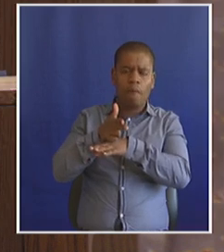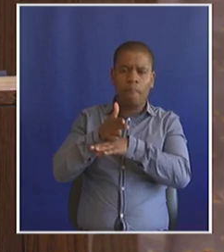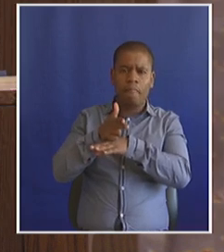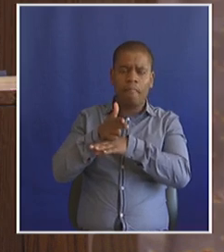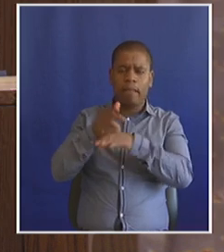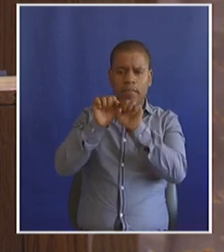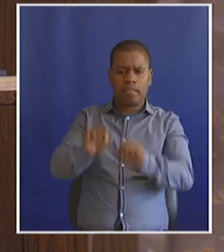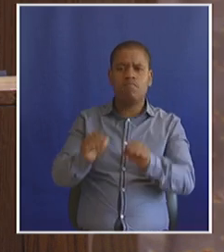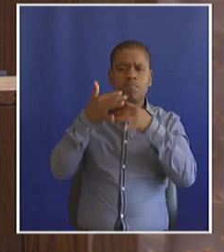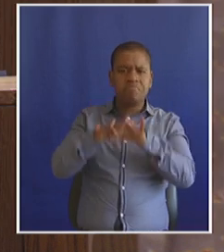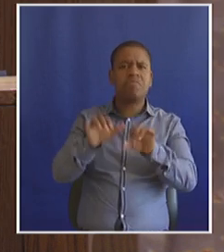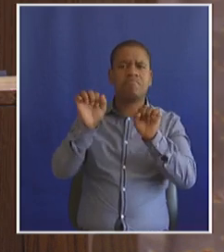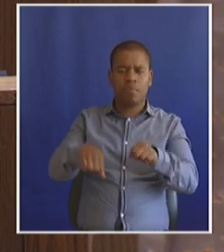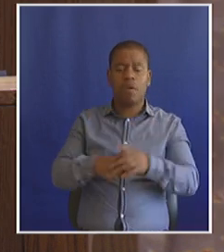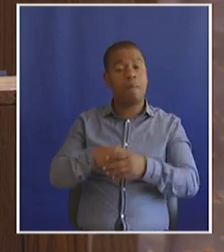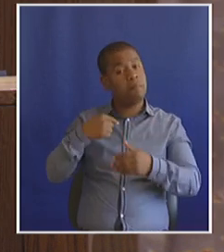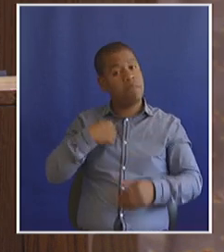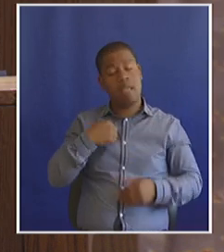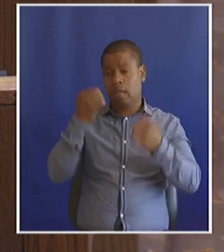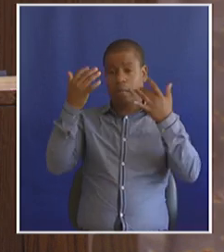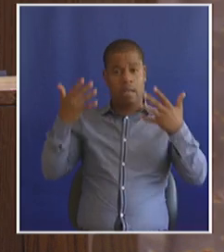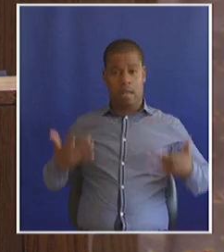or actually, sorry,